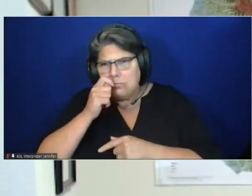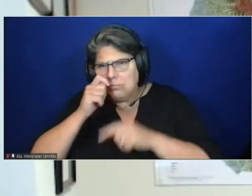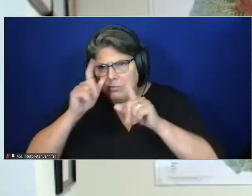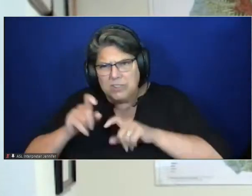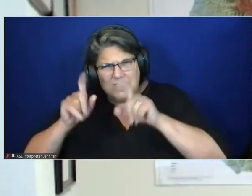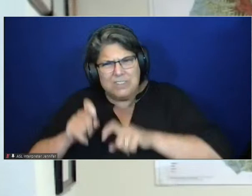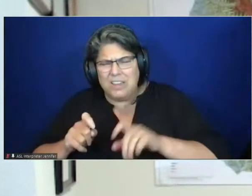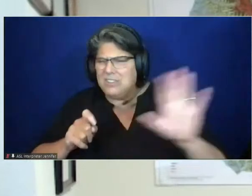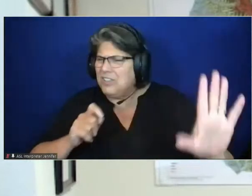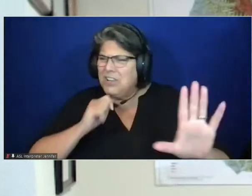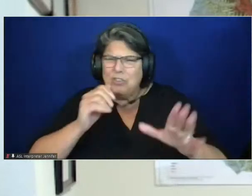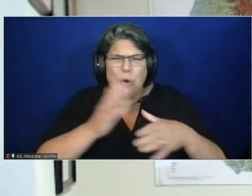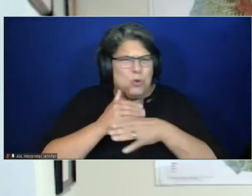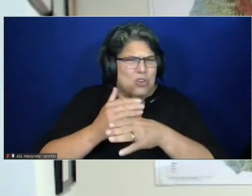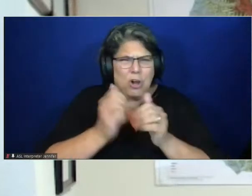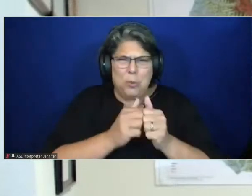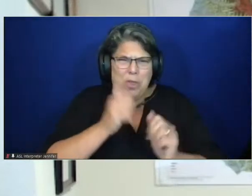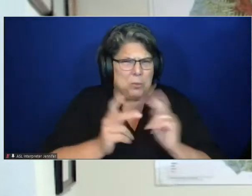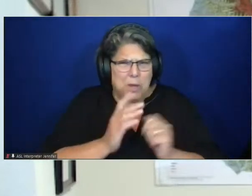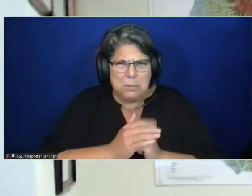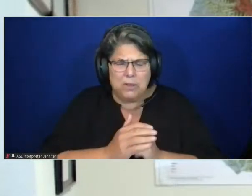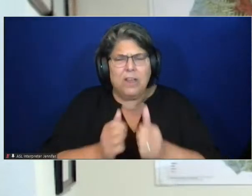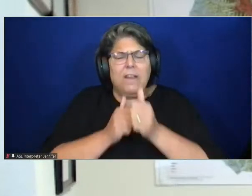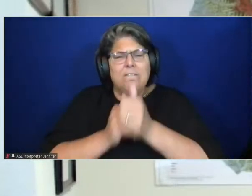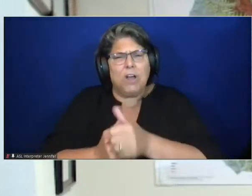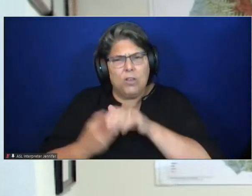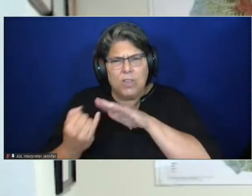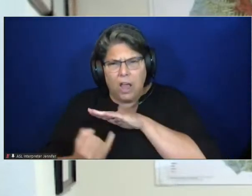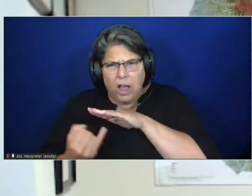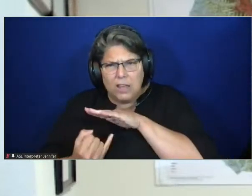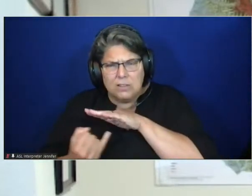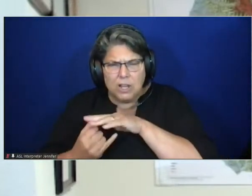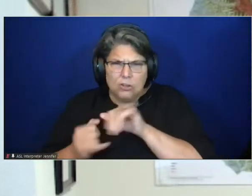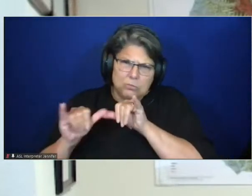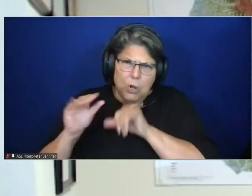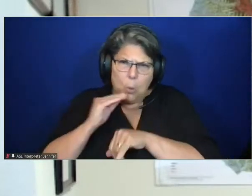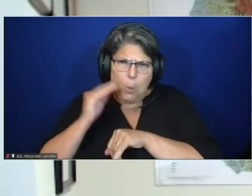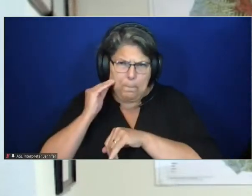community. Follow the isolation and quarantine recommendations for you